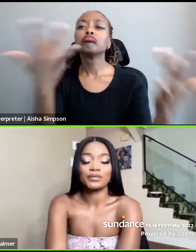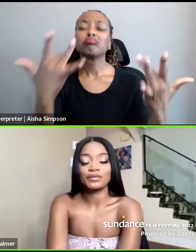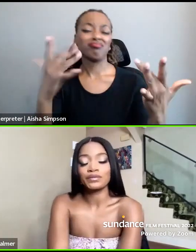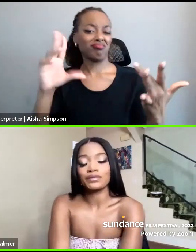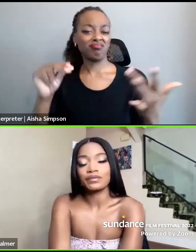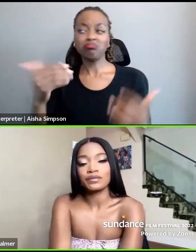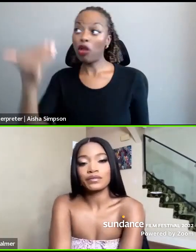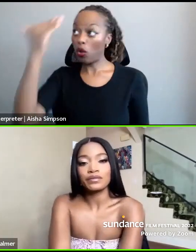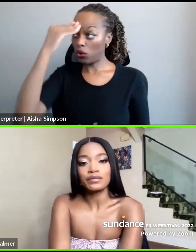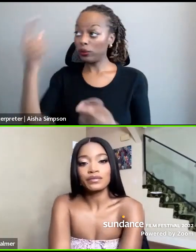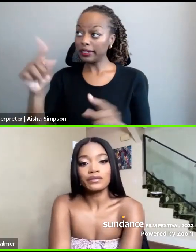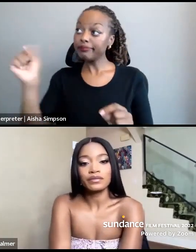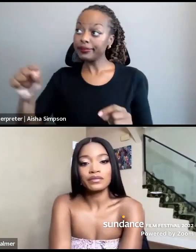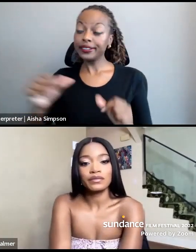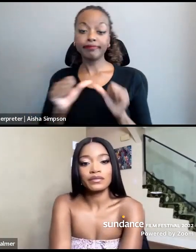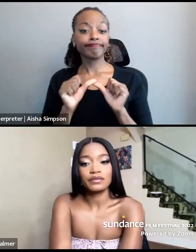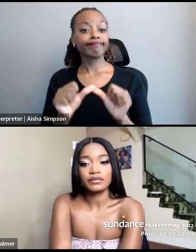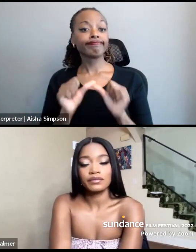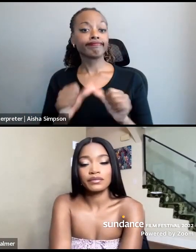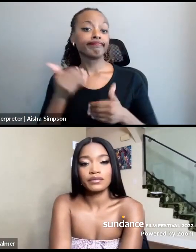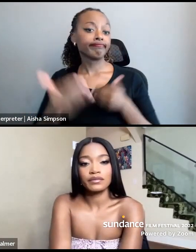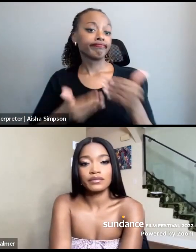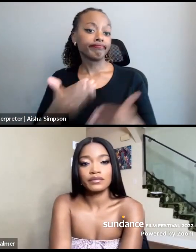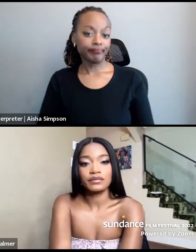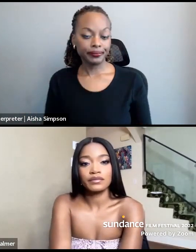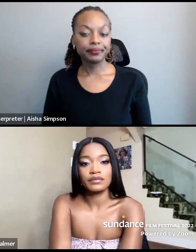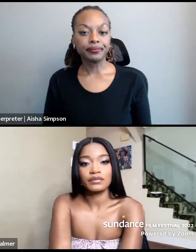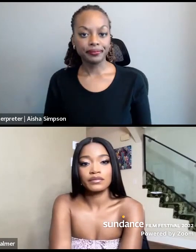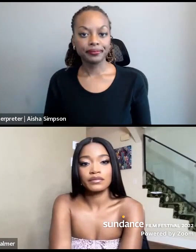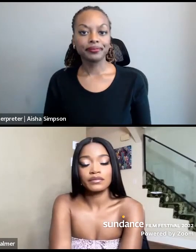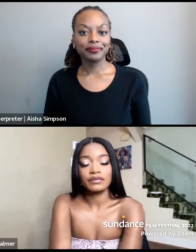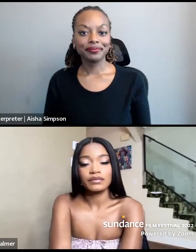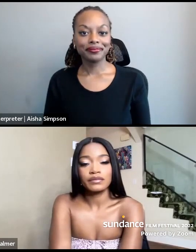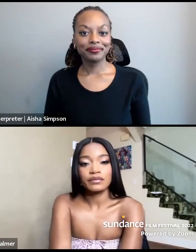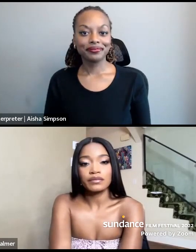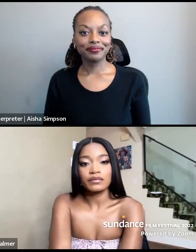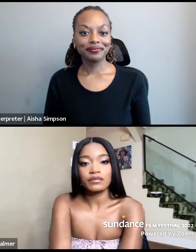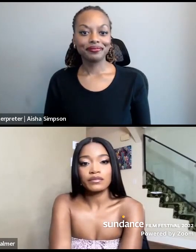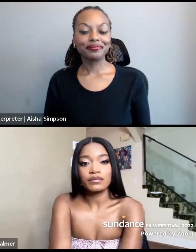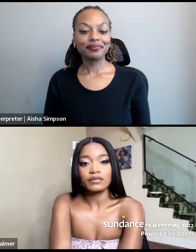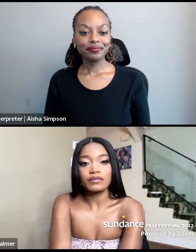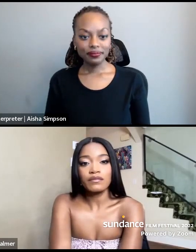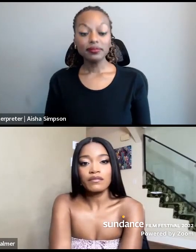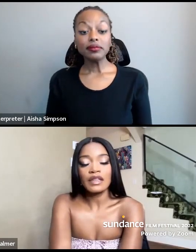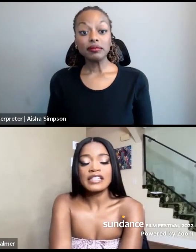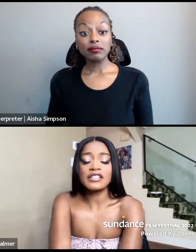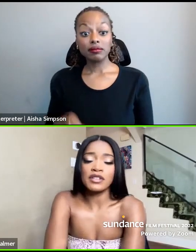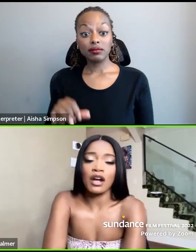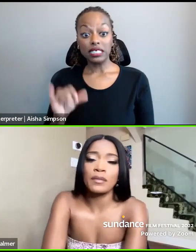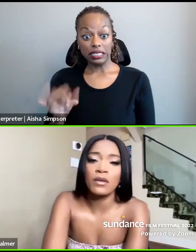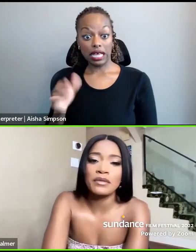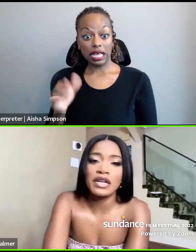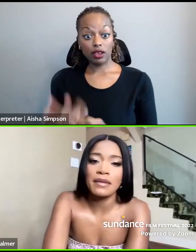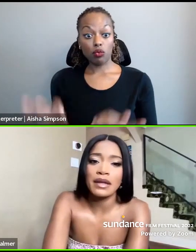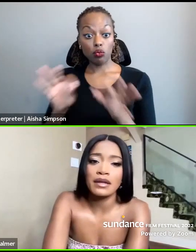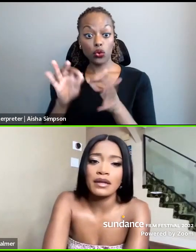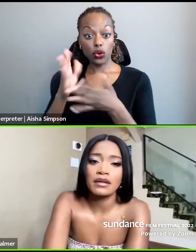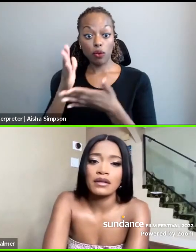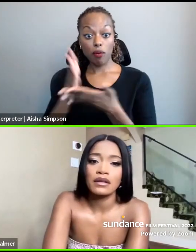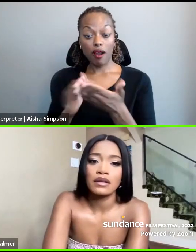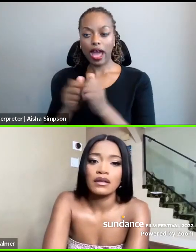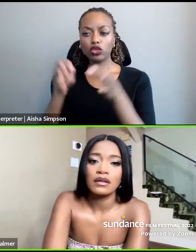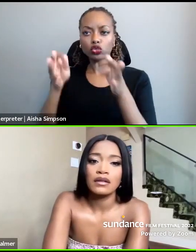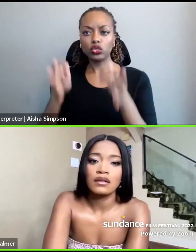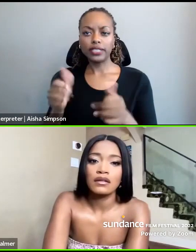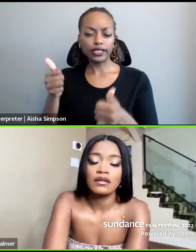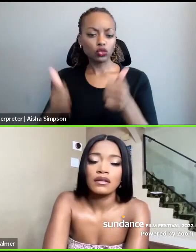do. Yeah. Is that a key part of how you choose what you want to work on, like those kinds of projects? I'm sorry, repeat it one more time, Anna. Sure.